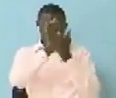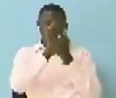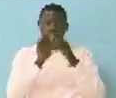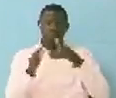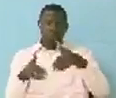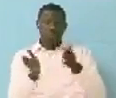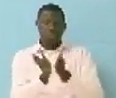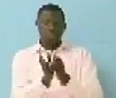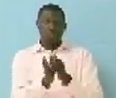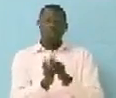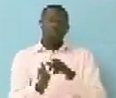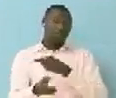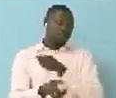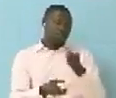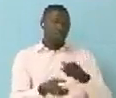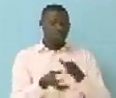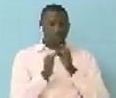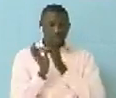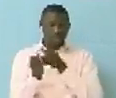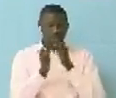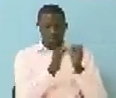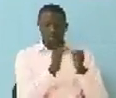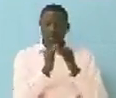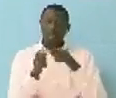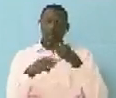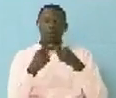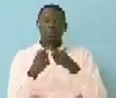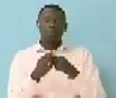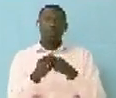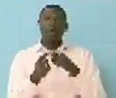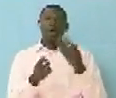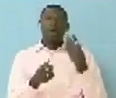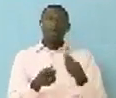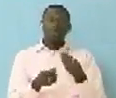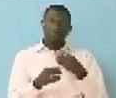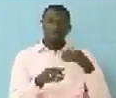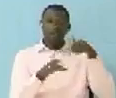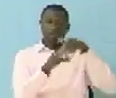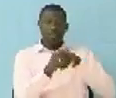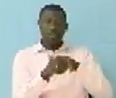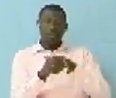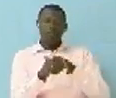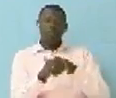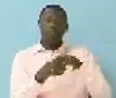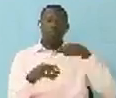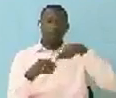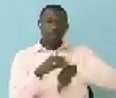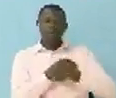And then they explain to them about the allegations of their involvement in the coup.